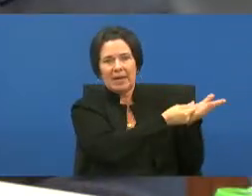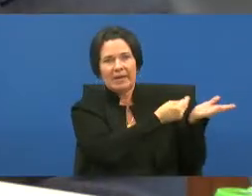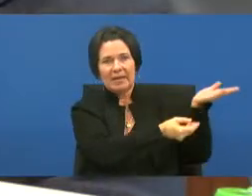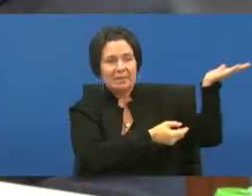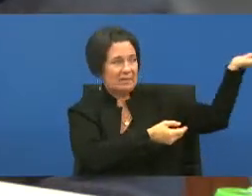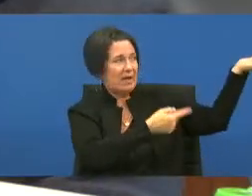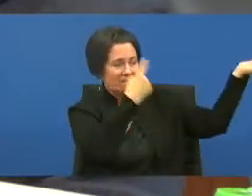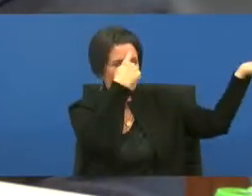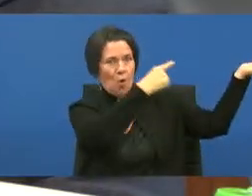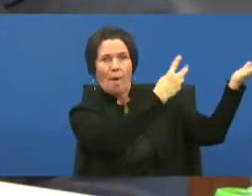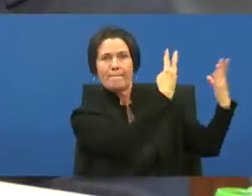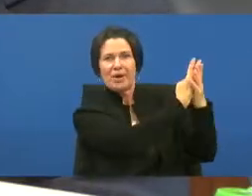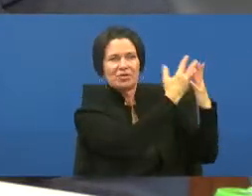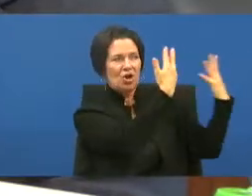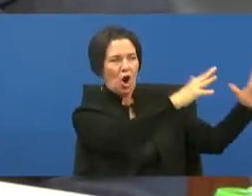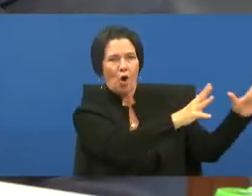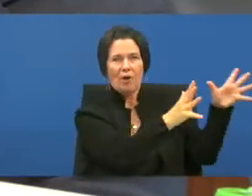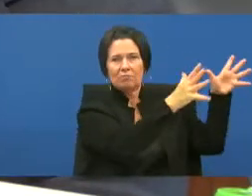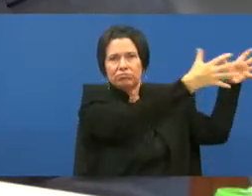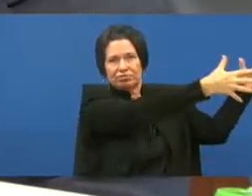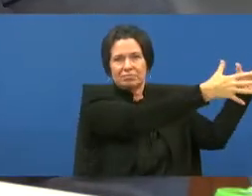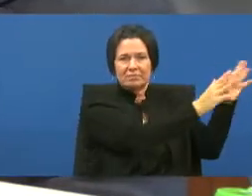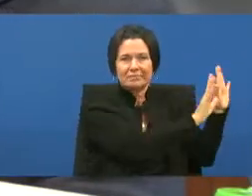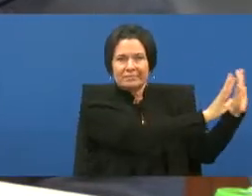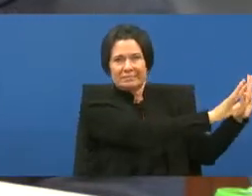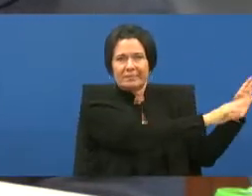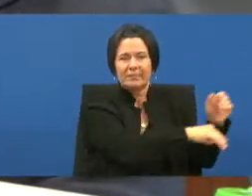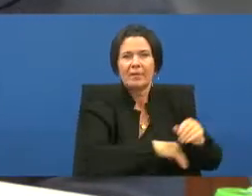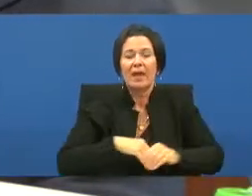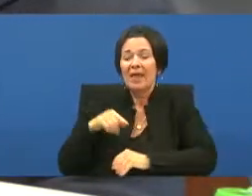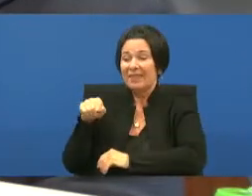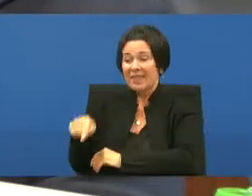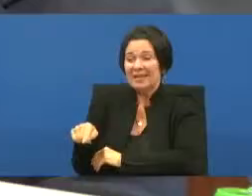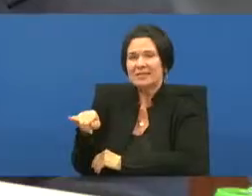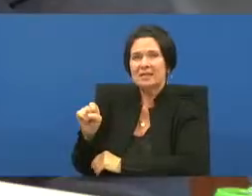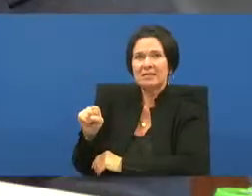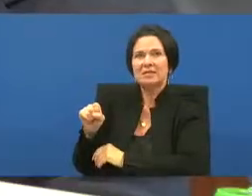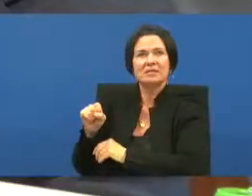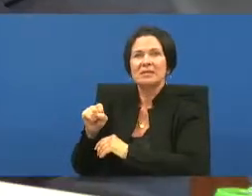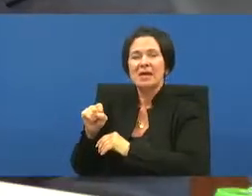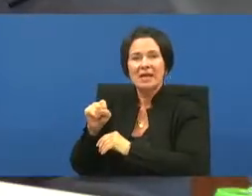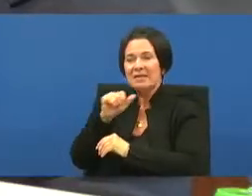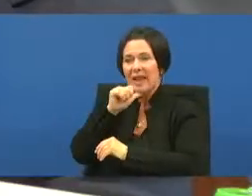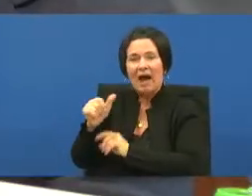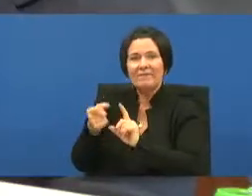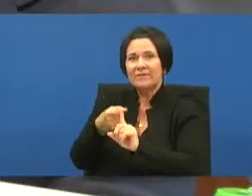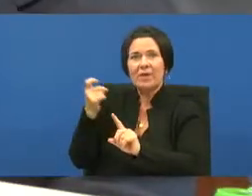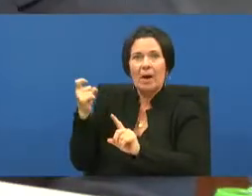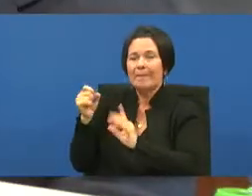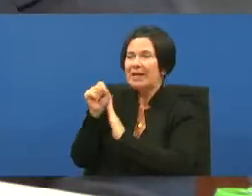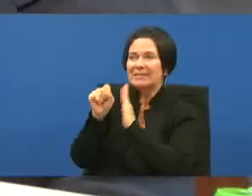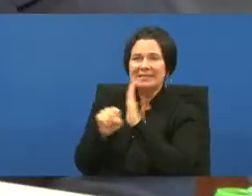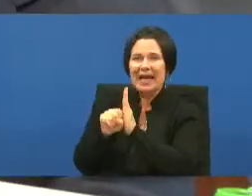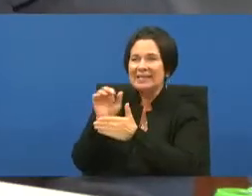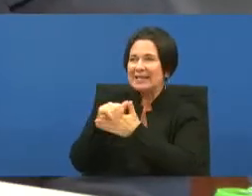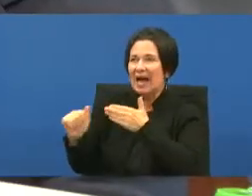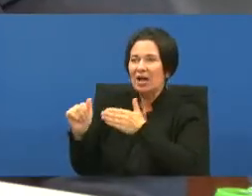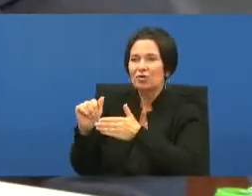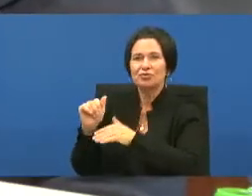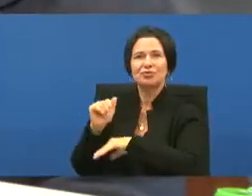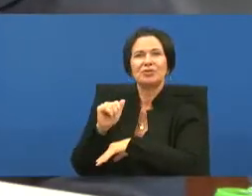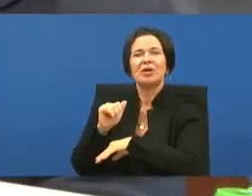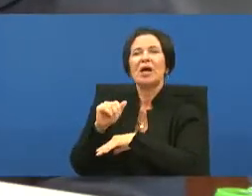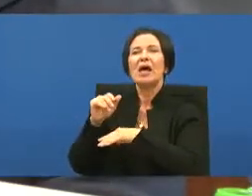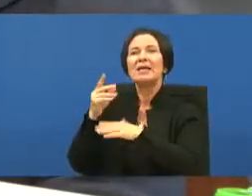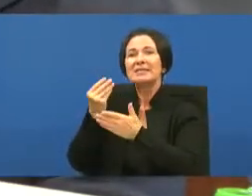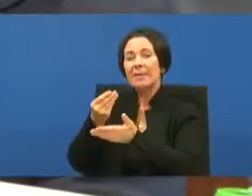from the Economic Development District that we've set up, or it could come from state dollars, or it could come from dollars already allocated for the